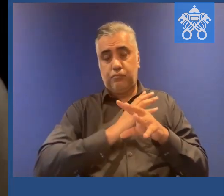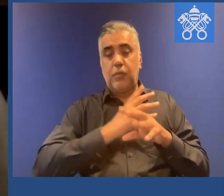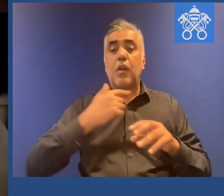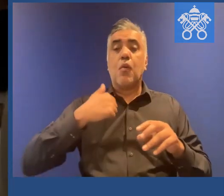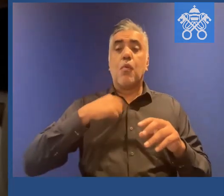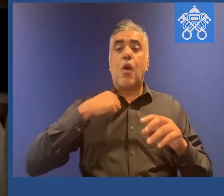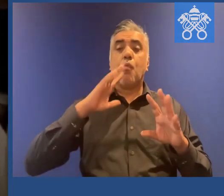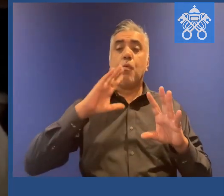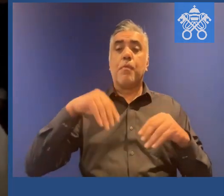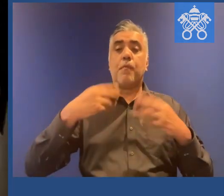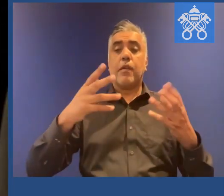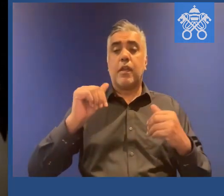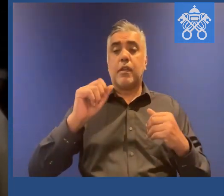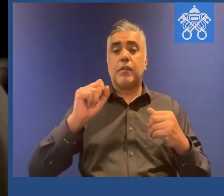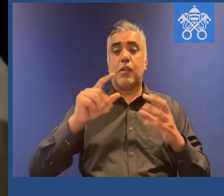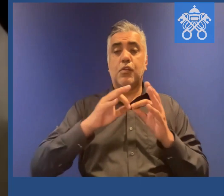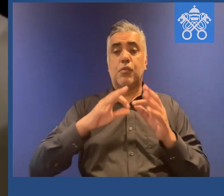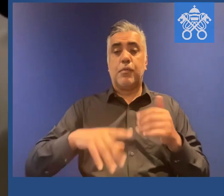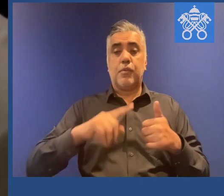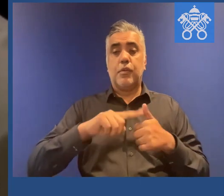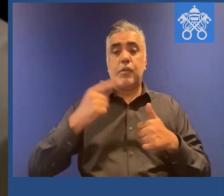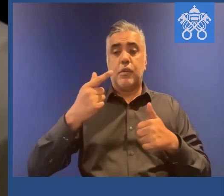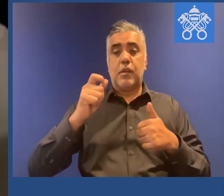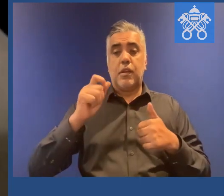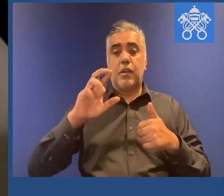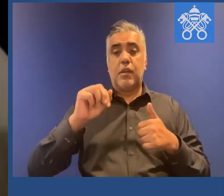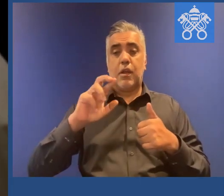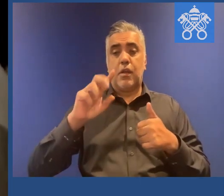language commentary for this morning's events.